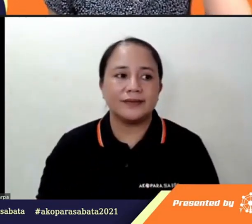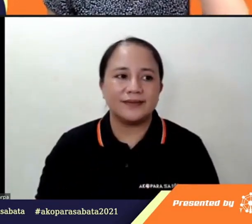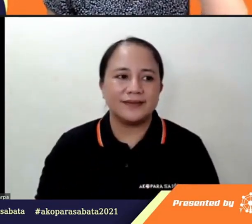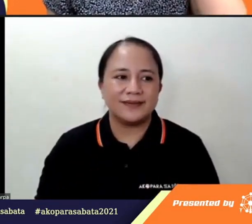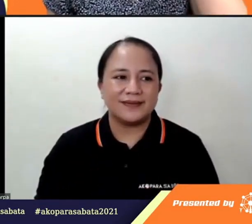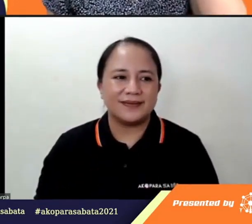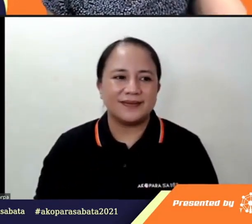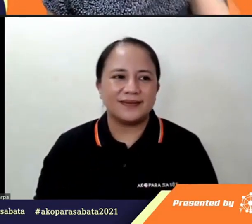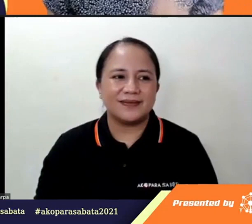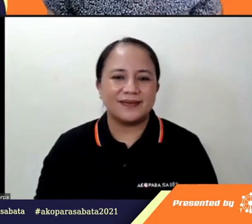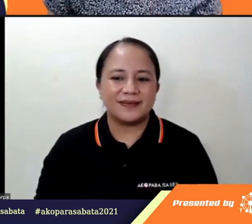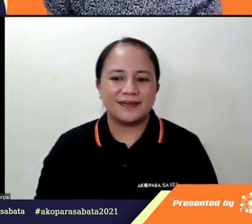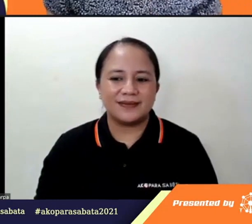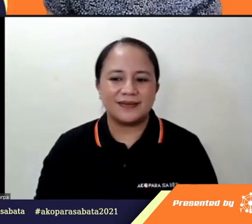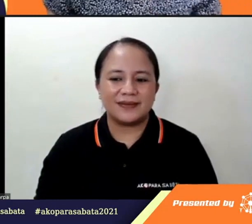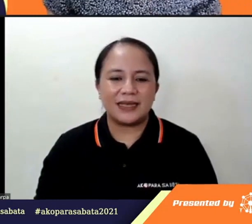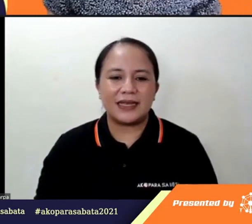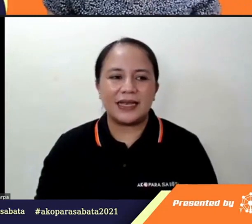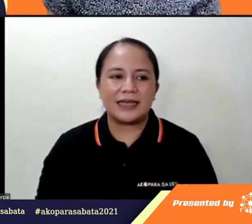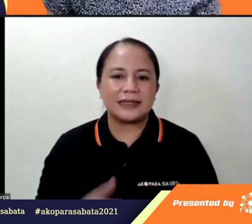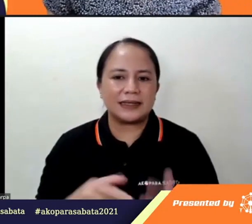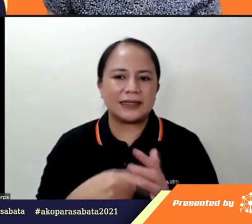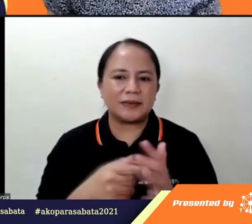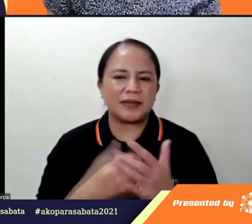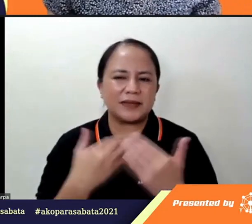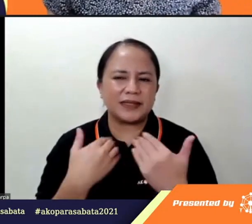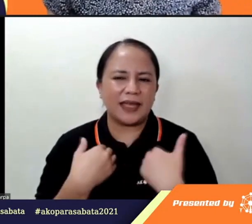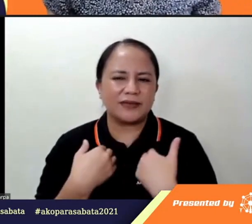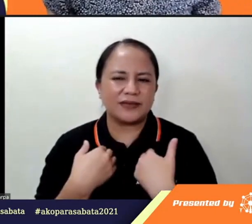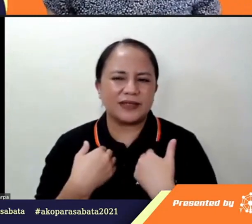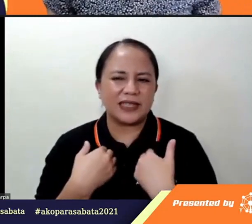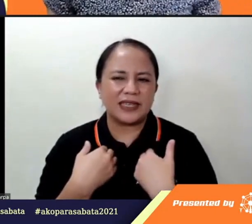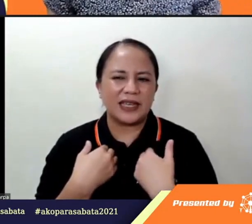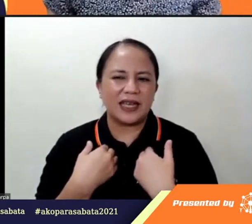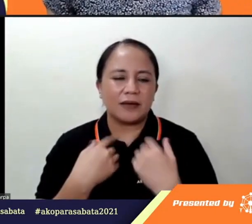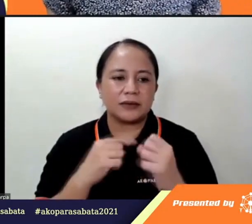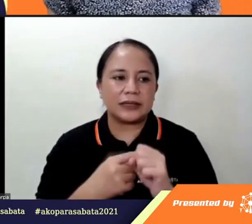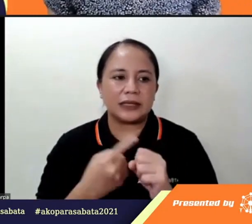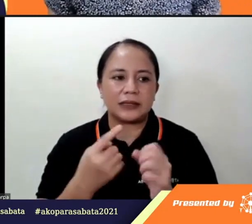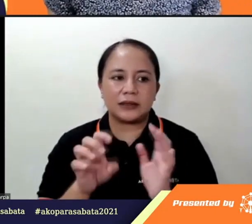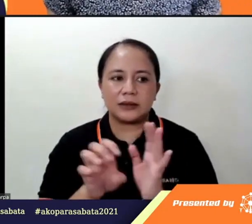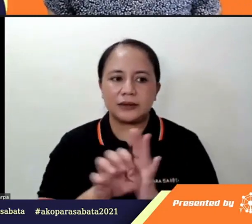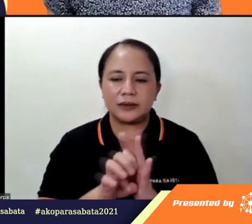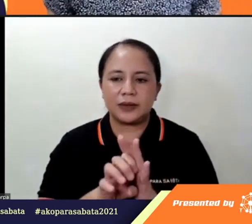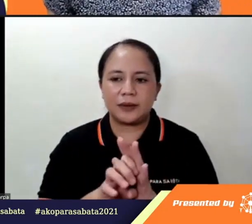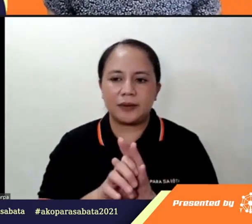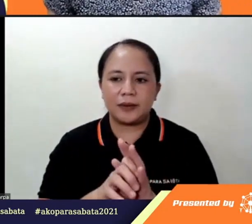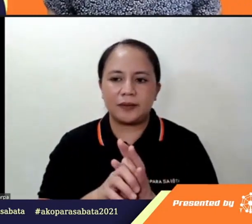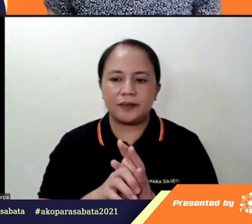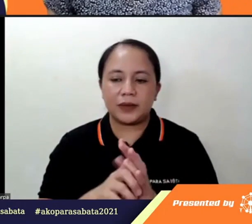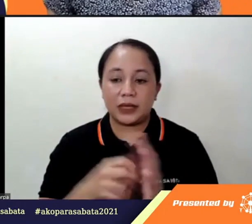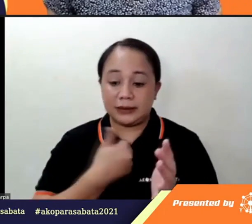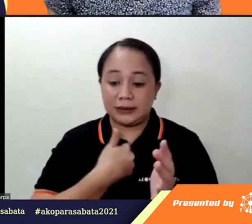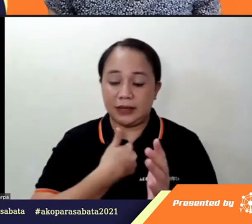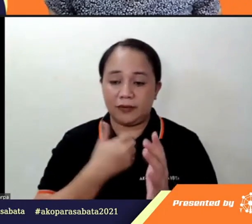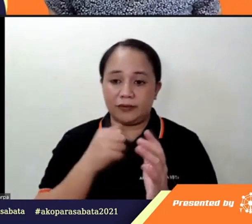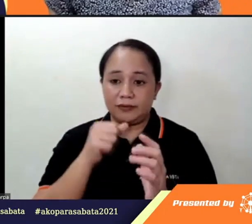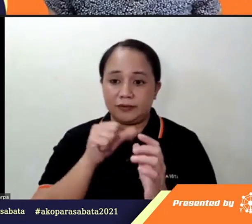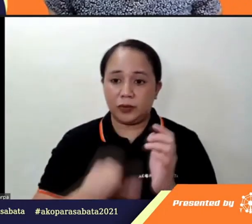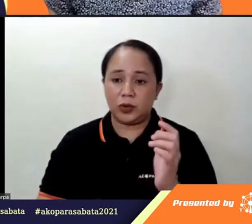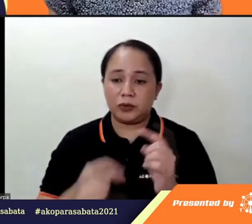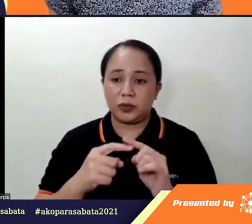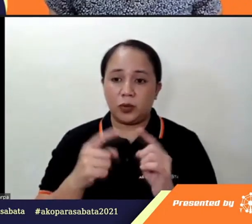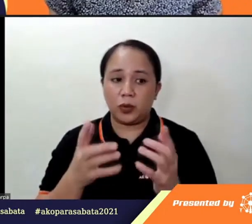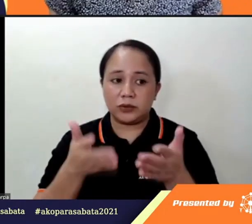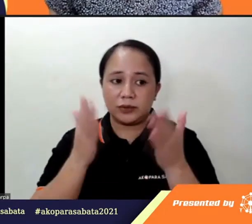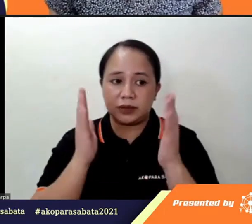they cut, di ba? Minsan may parang trajectory siya. So minsan it starts with self-harm. So you actually also want to pay